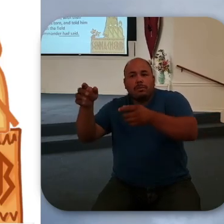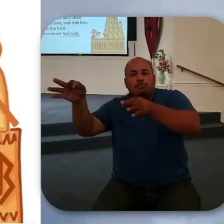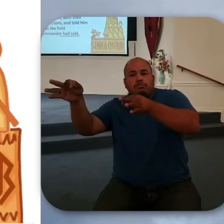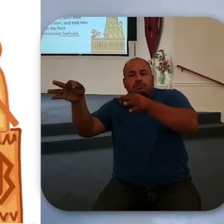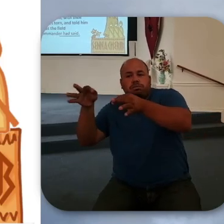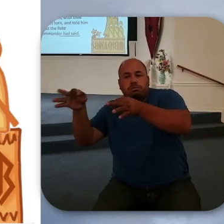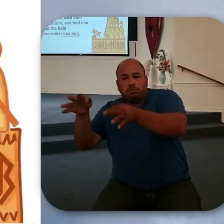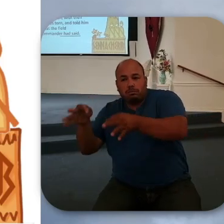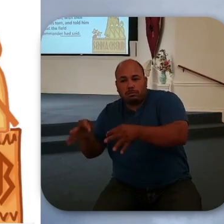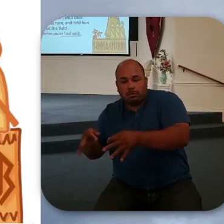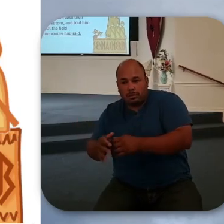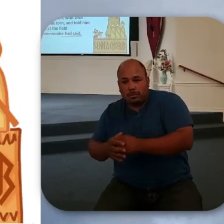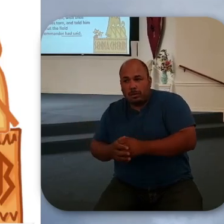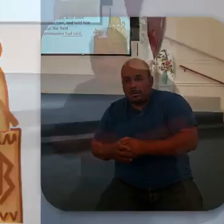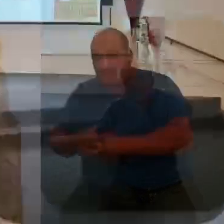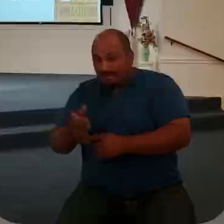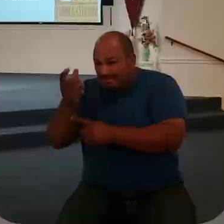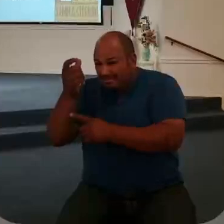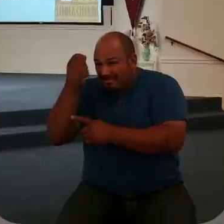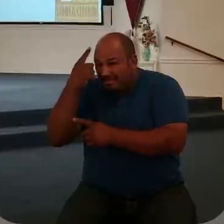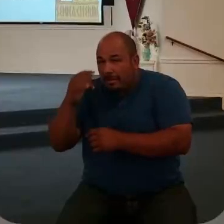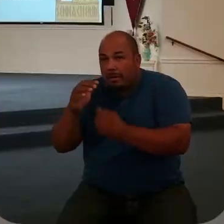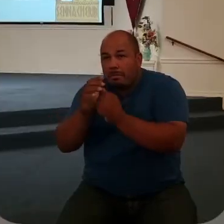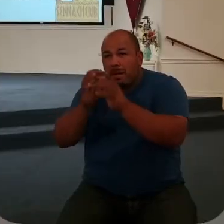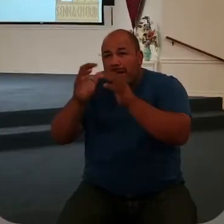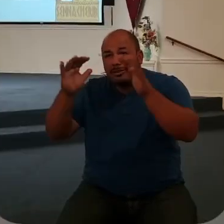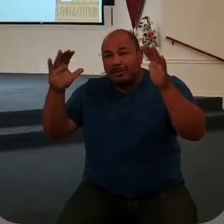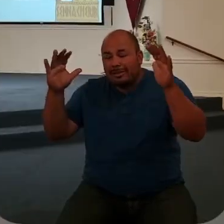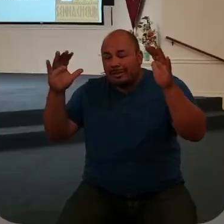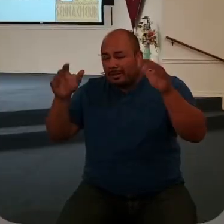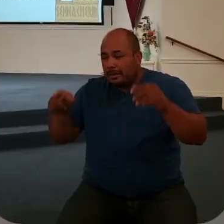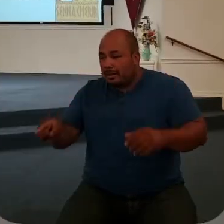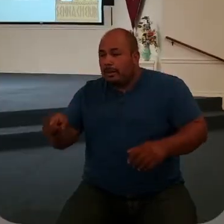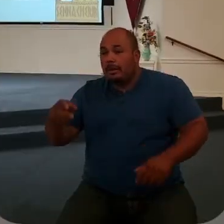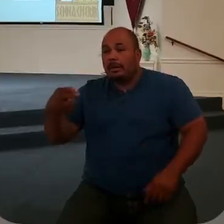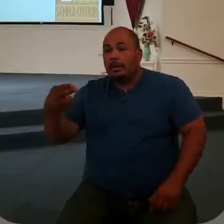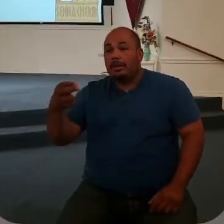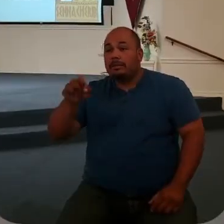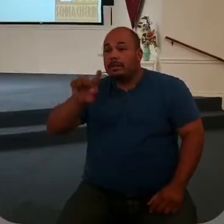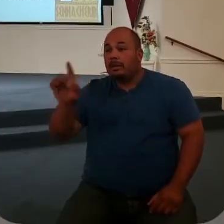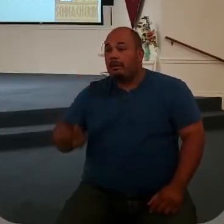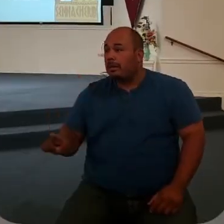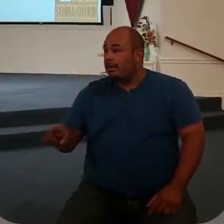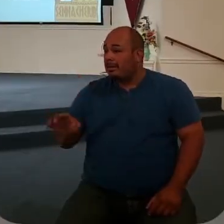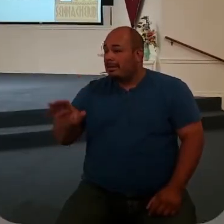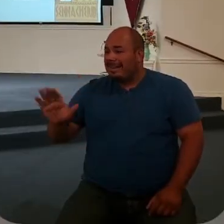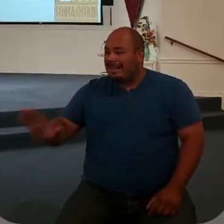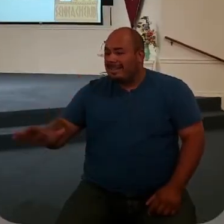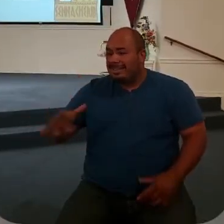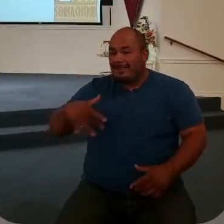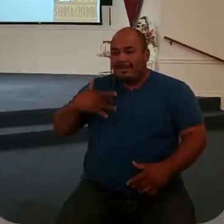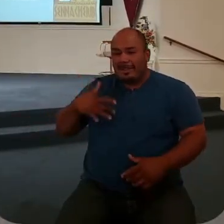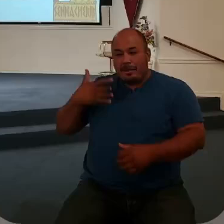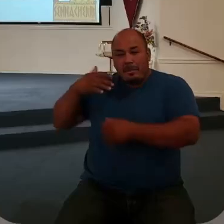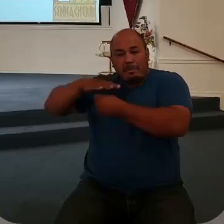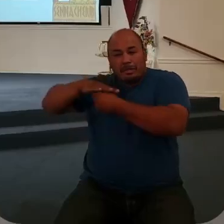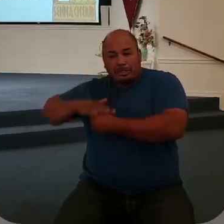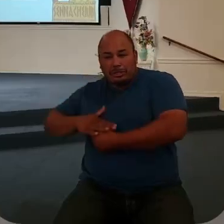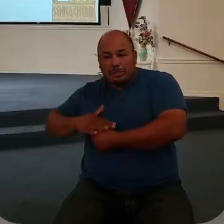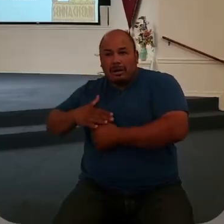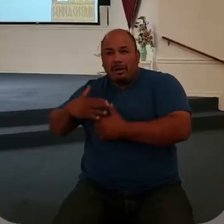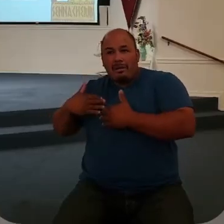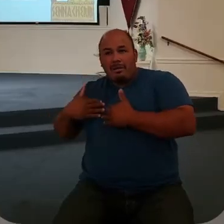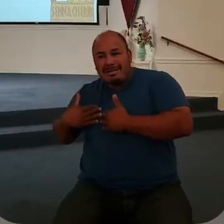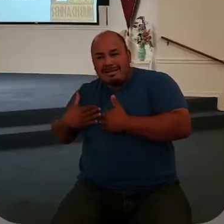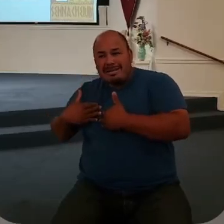Can you imagine how Hezekiah must have felt when he heard this message? The pressure just mounting